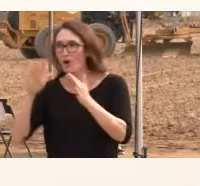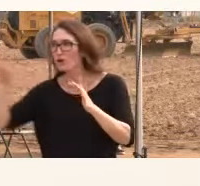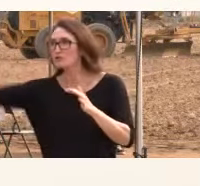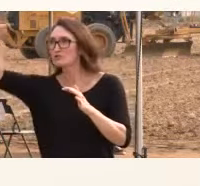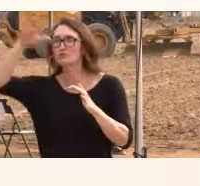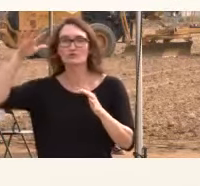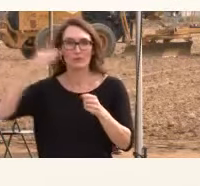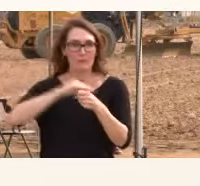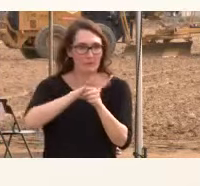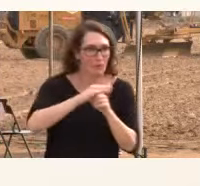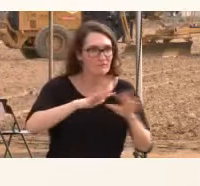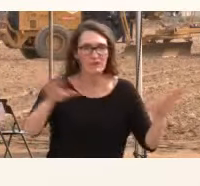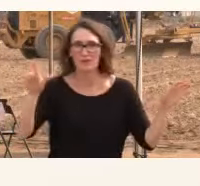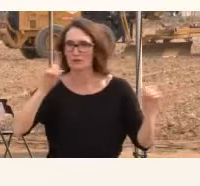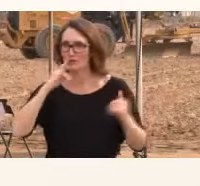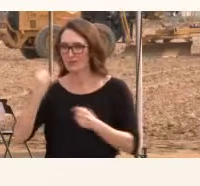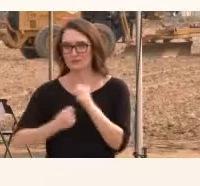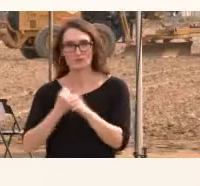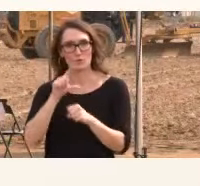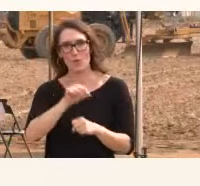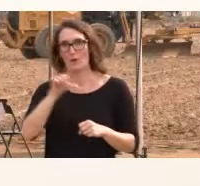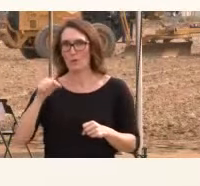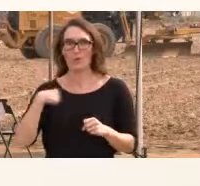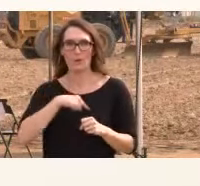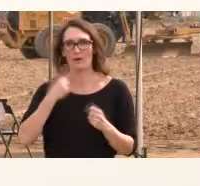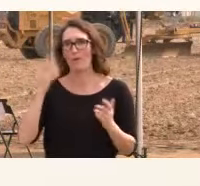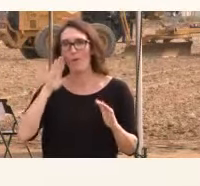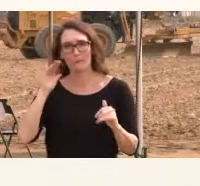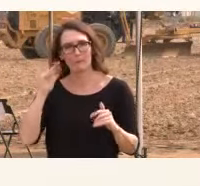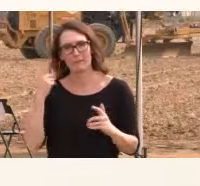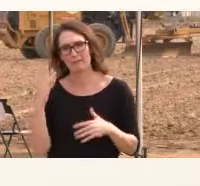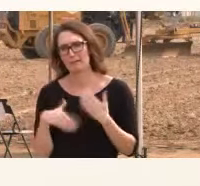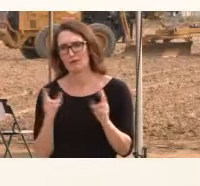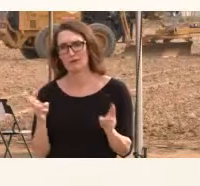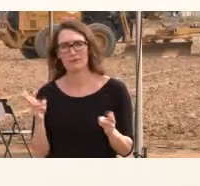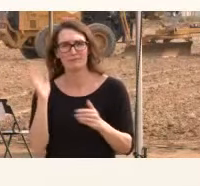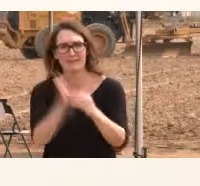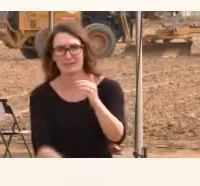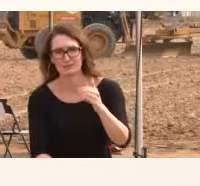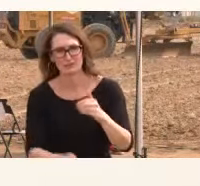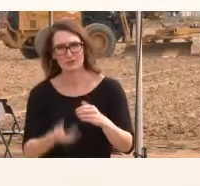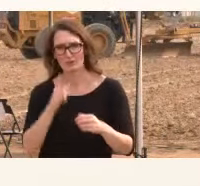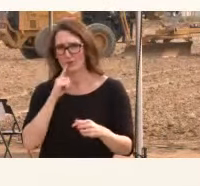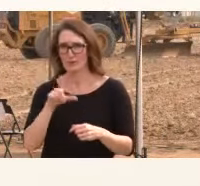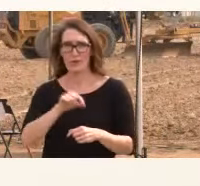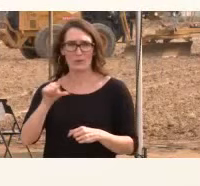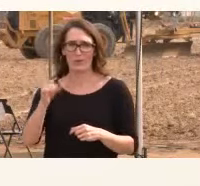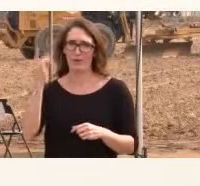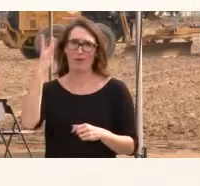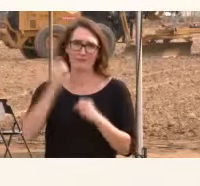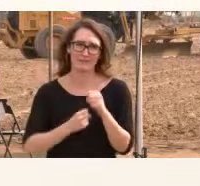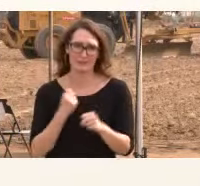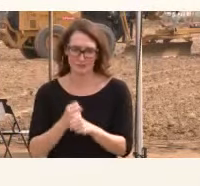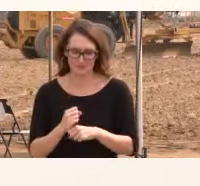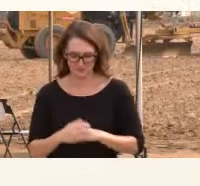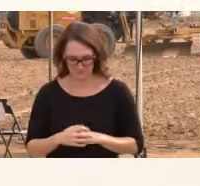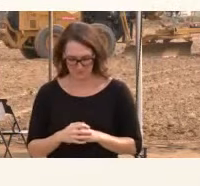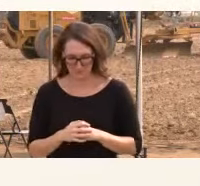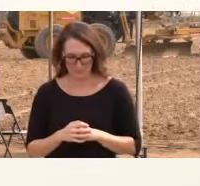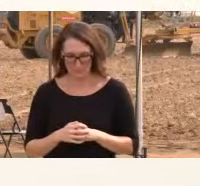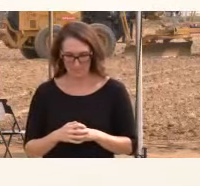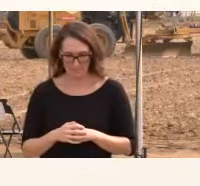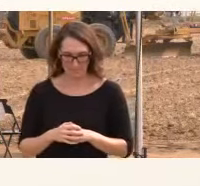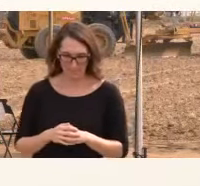that shake us up this year of 2020 that we're all hoping will move faster than it has been. But I want to start off